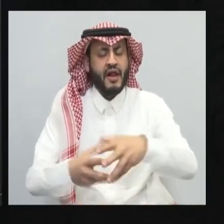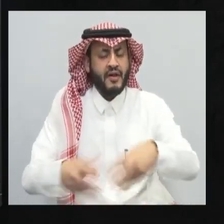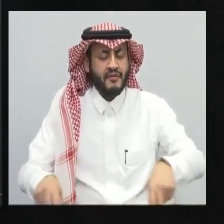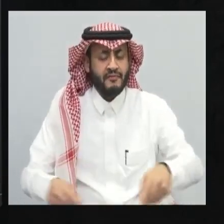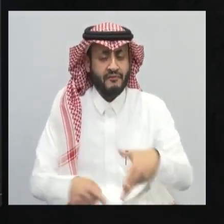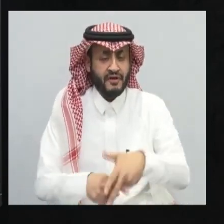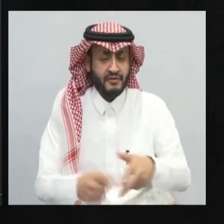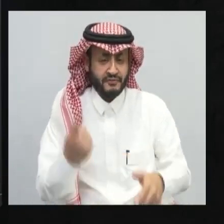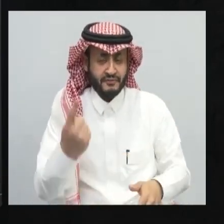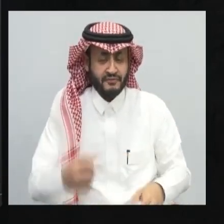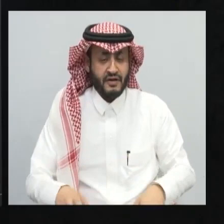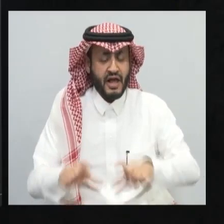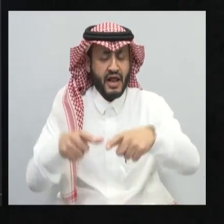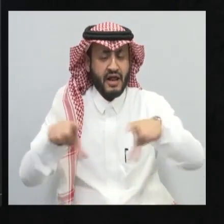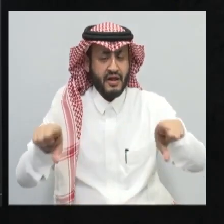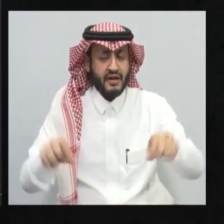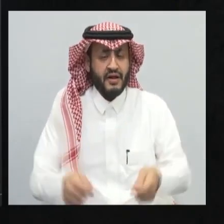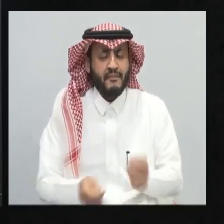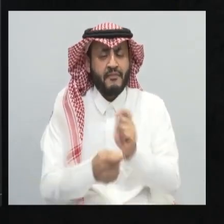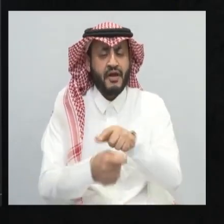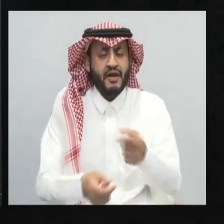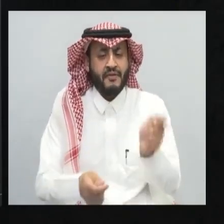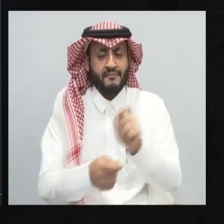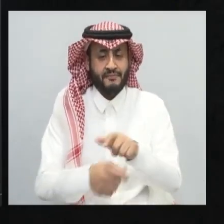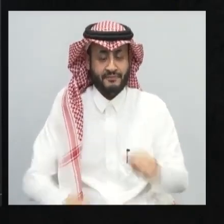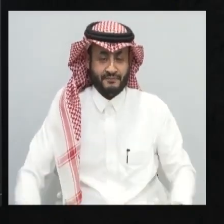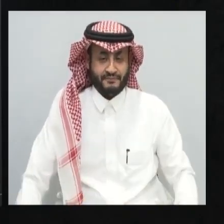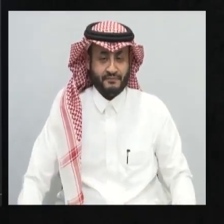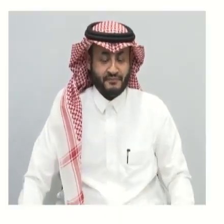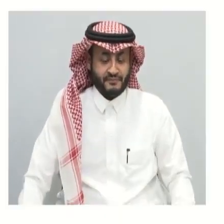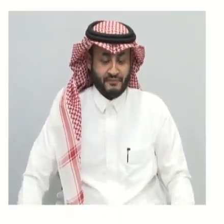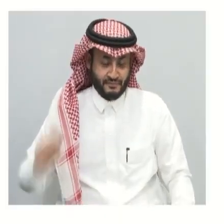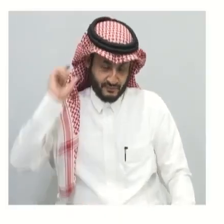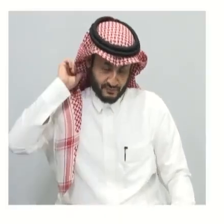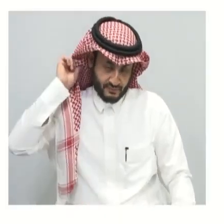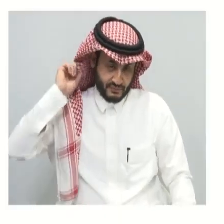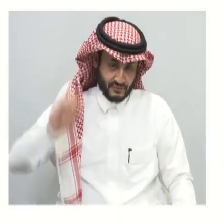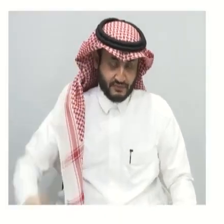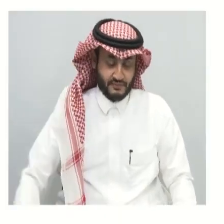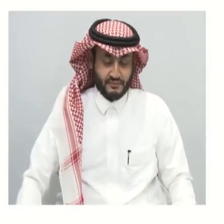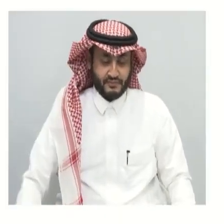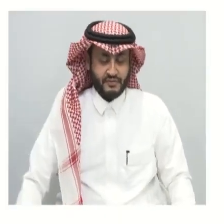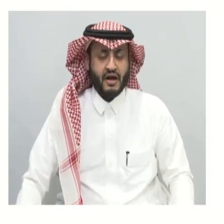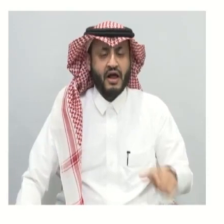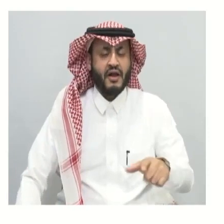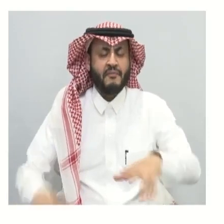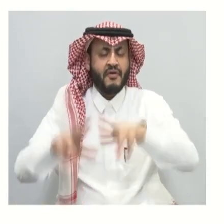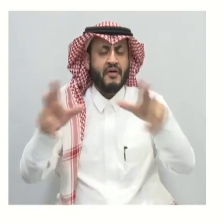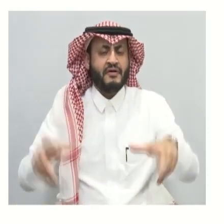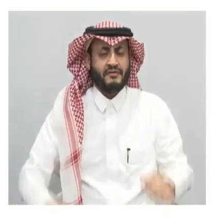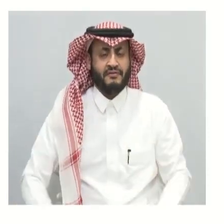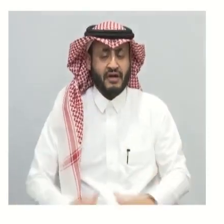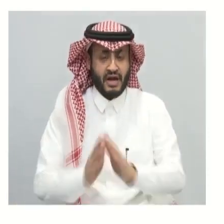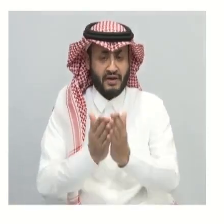unit, which is titled Complaints, Complaints. Our lesson today is the Project and Self Reflection in your